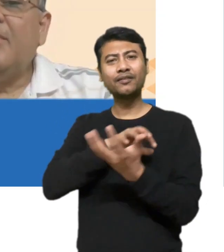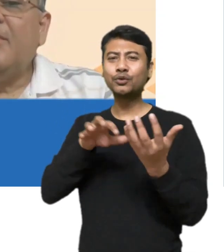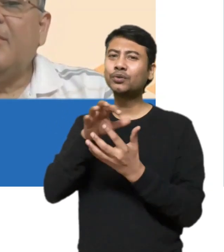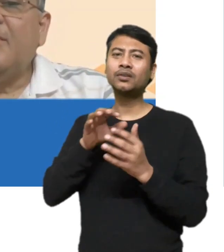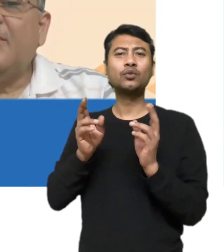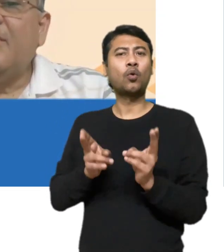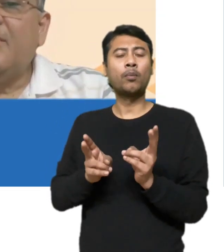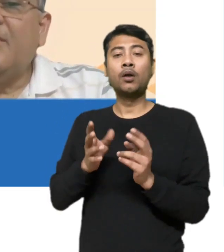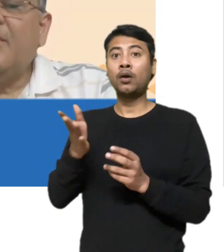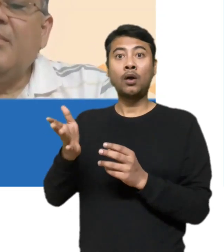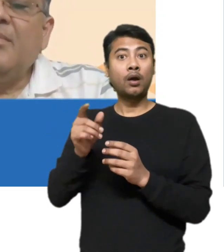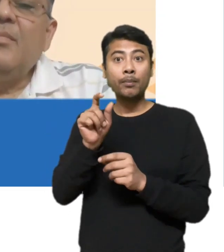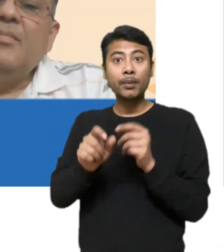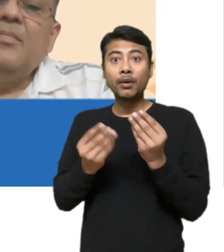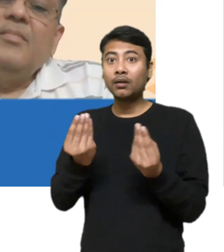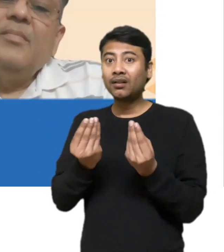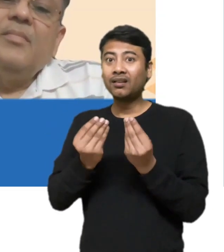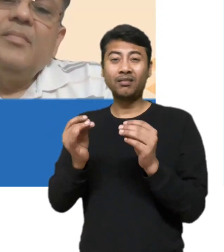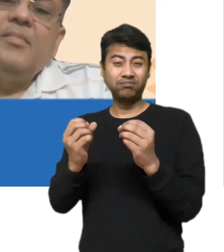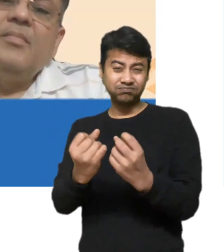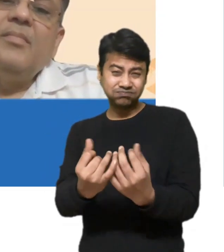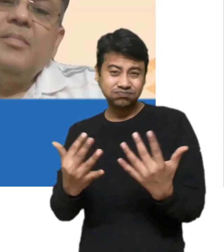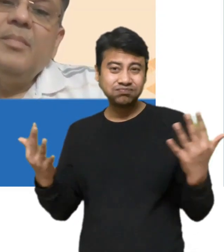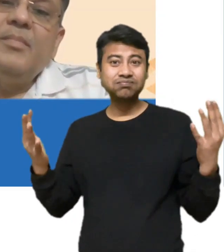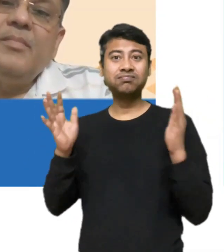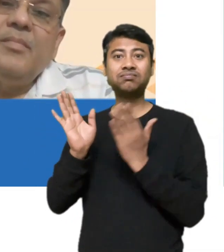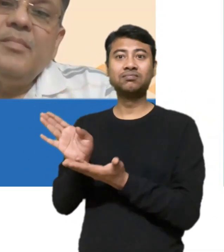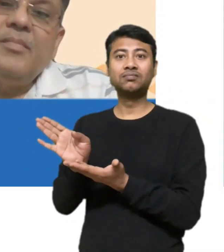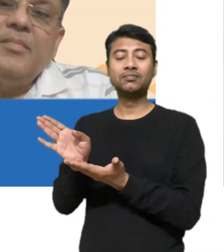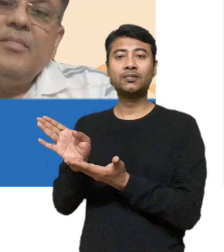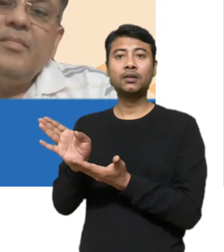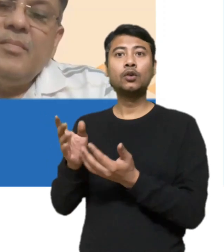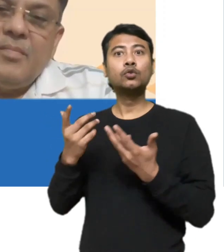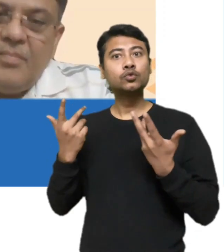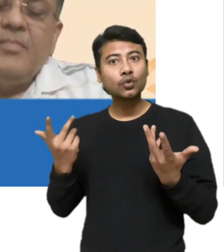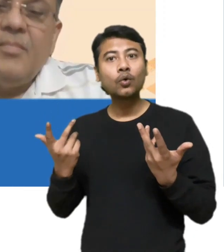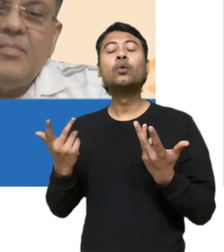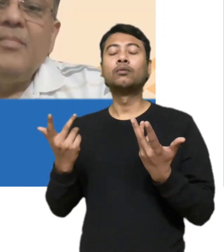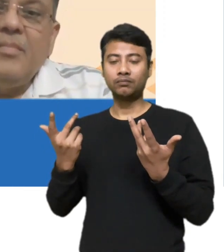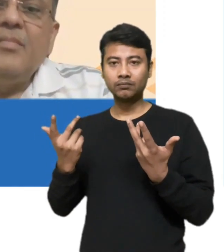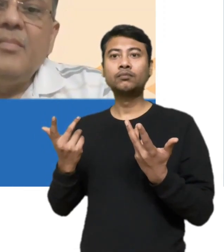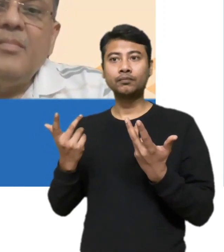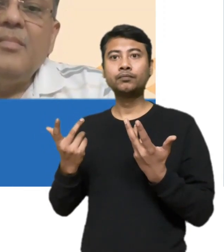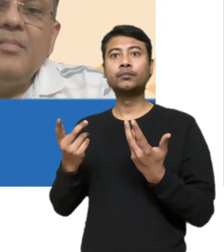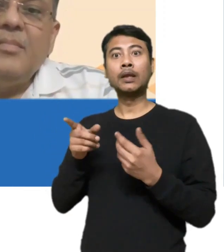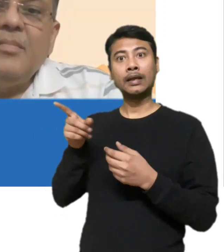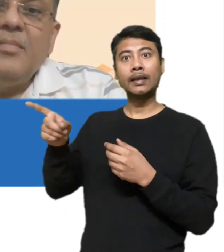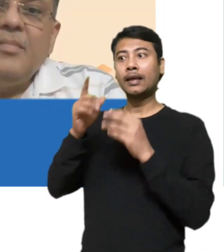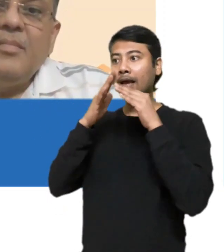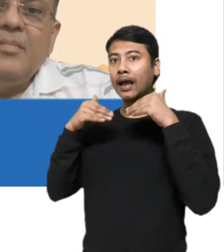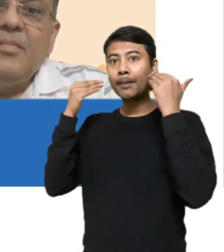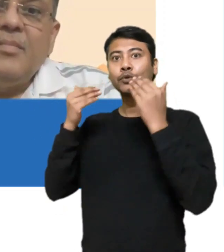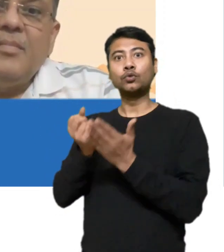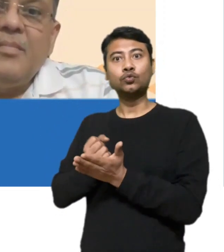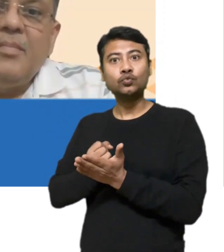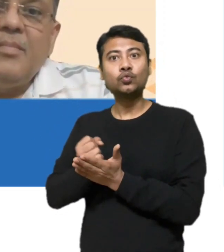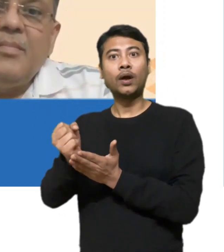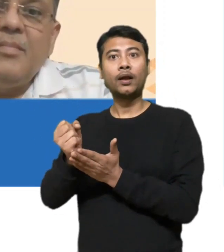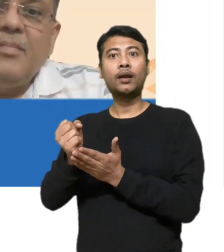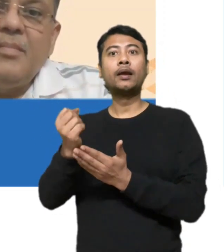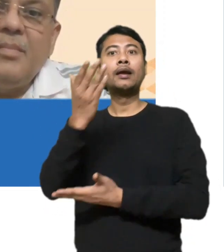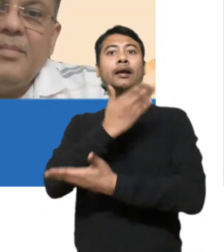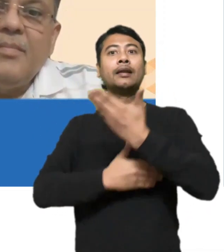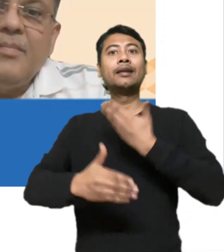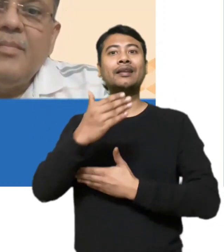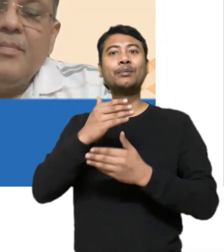that actually there's quite a movement towards inclusion of persons with disability. And within that, the deaf people, they